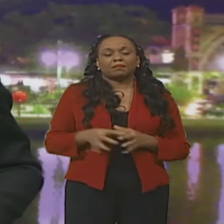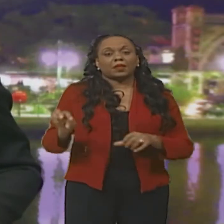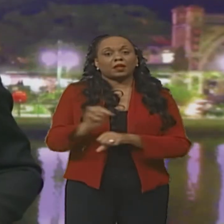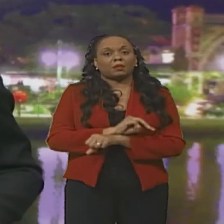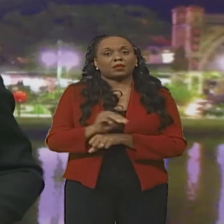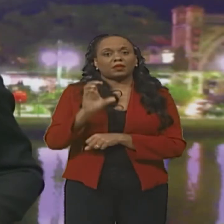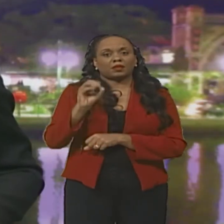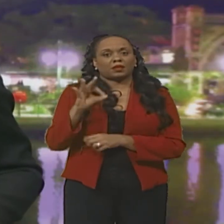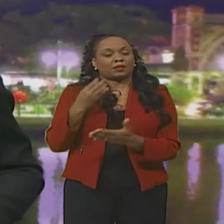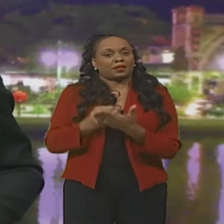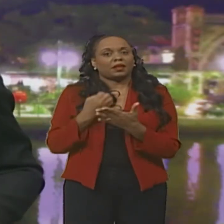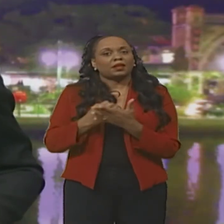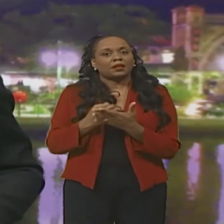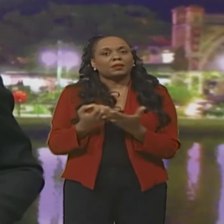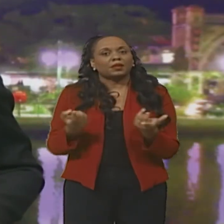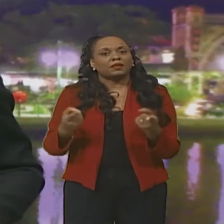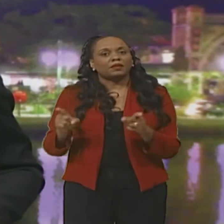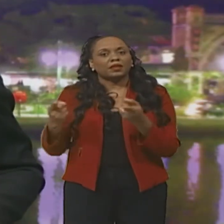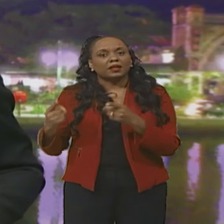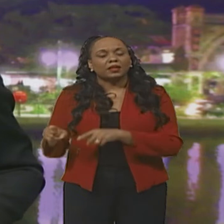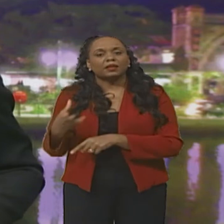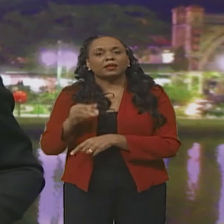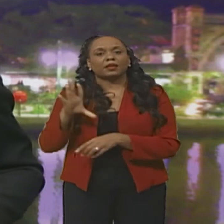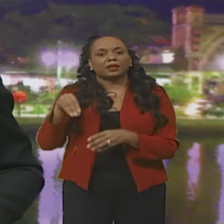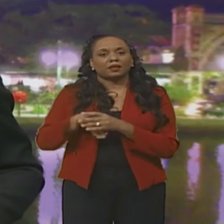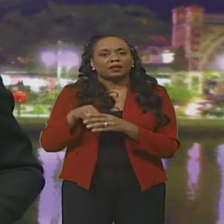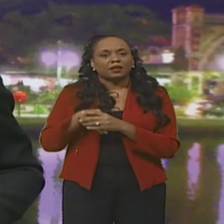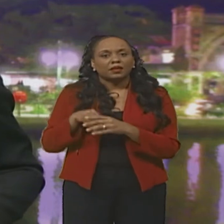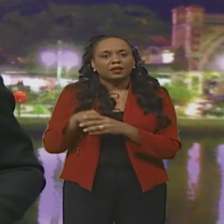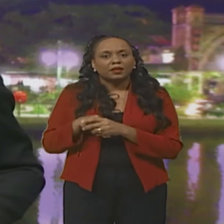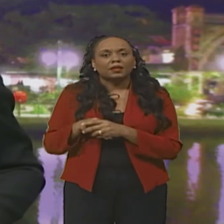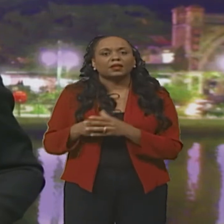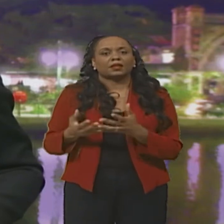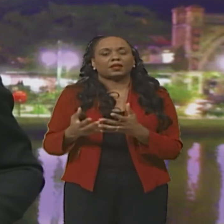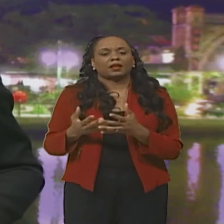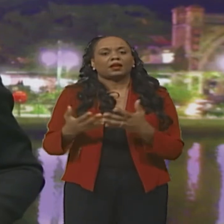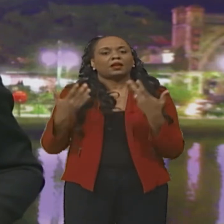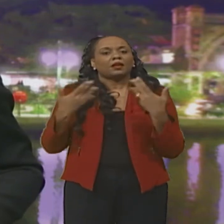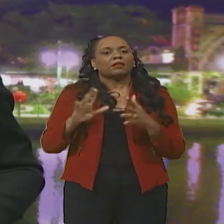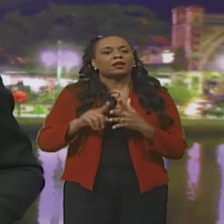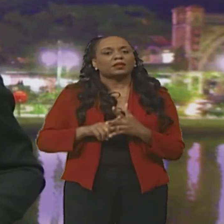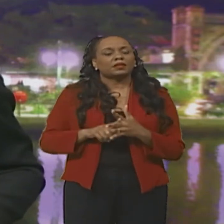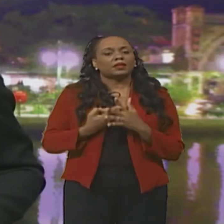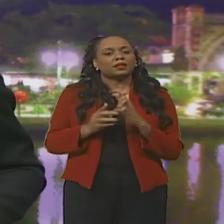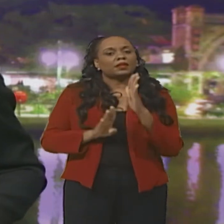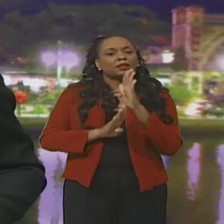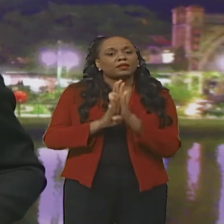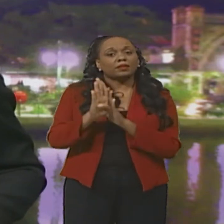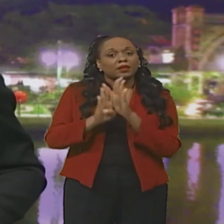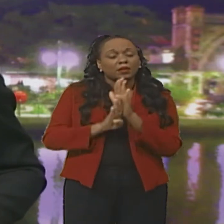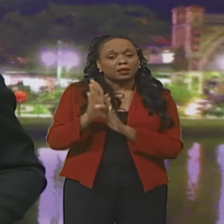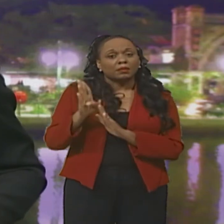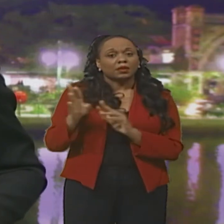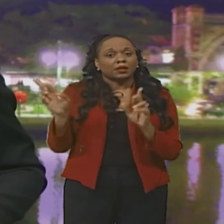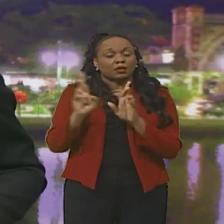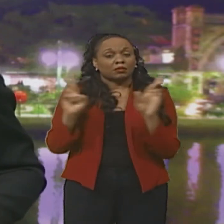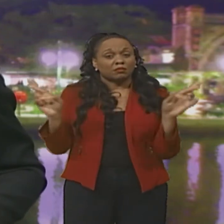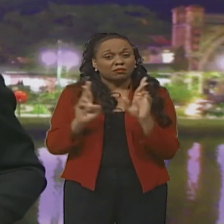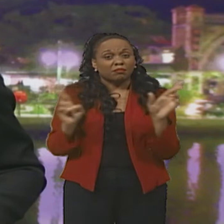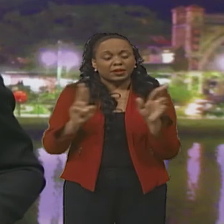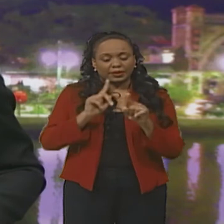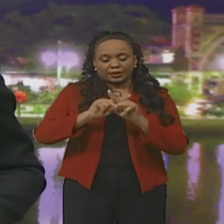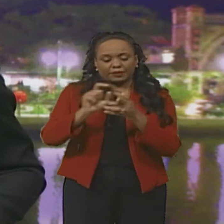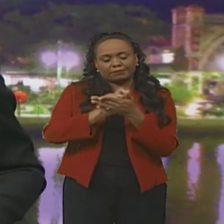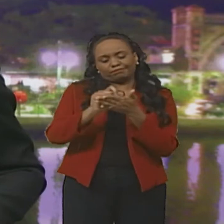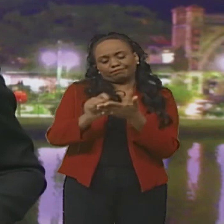the Ministry of Economic Affairs and Investment, which is the GCF National Designated Authority in Barbados, has already commenced the development